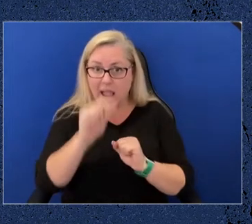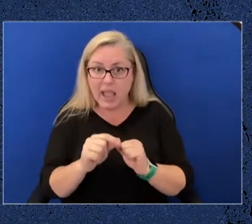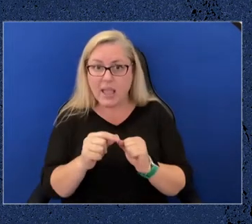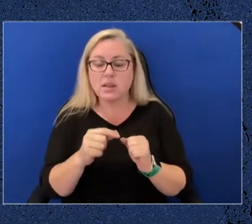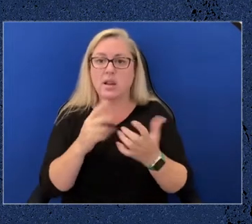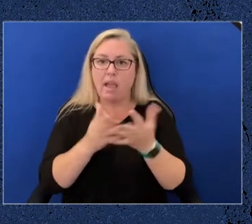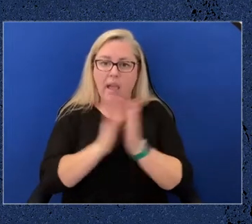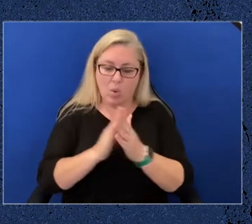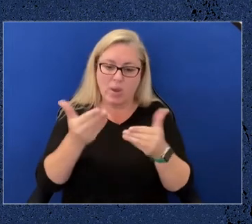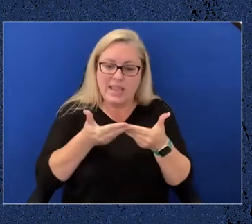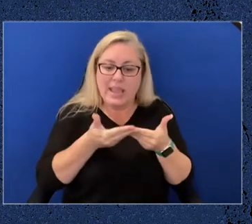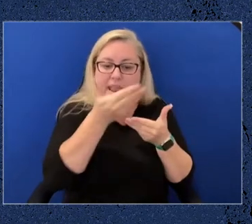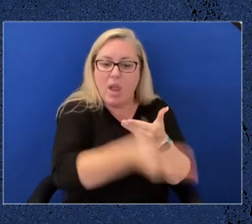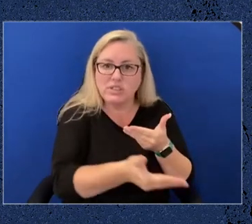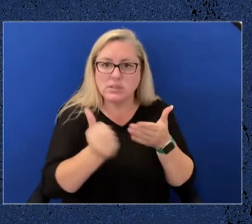inheritance, purchase,